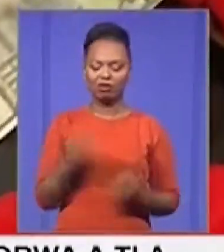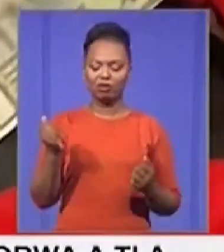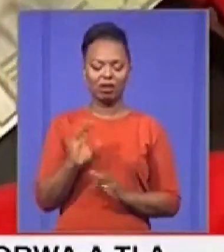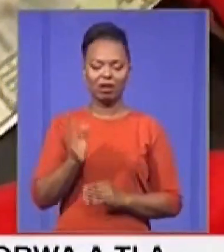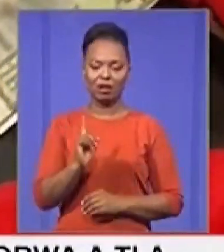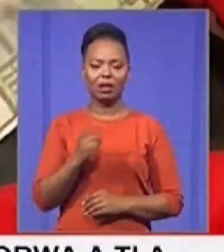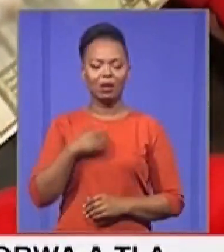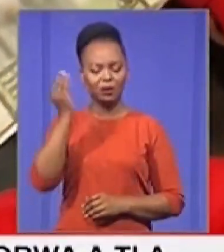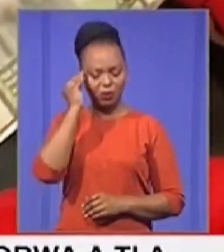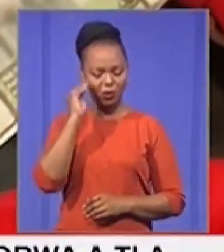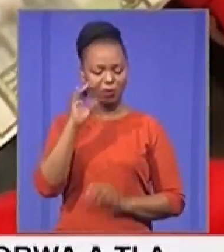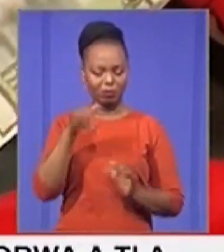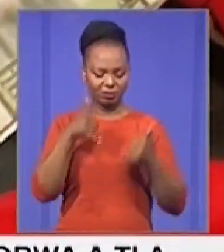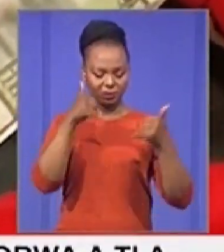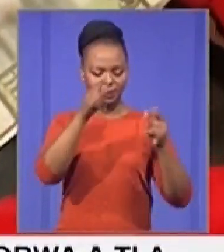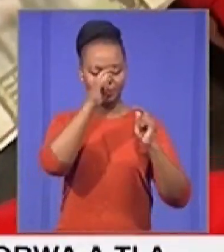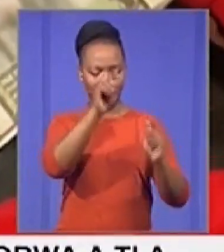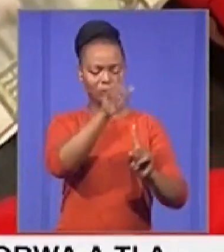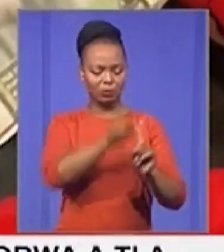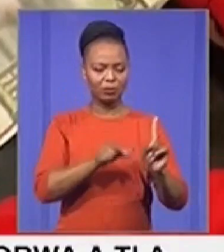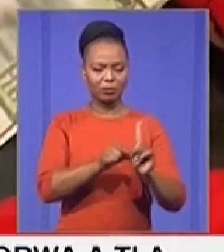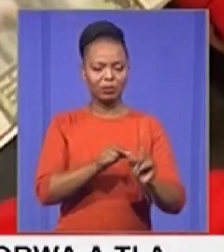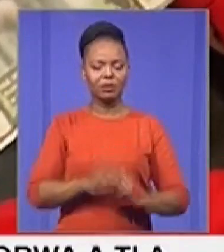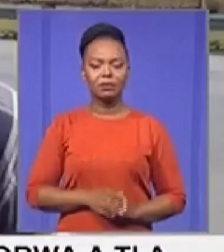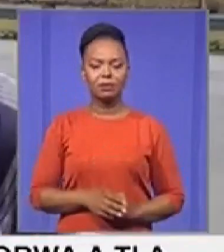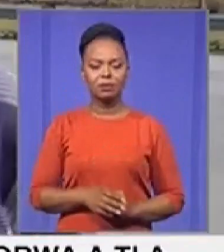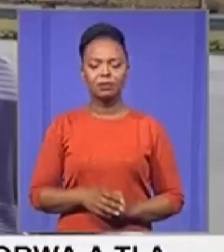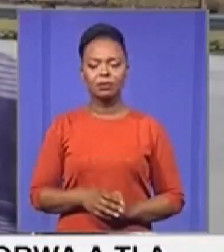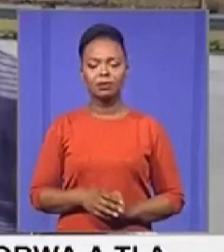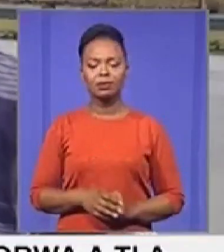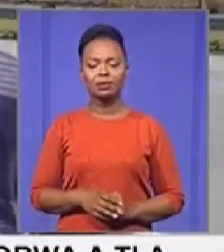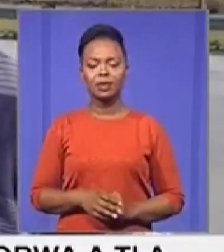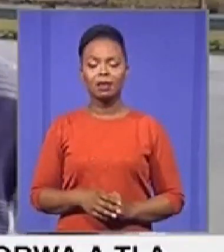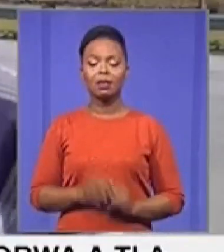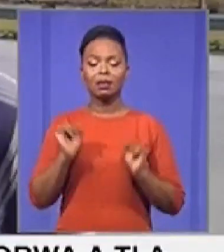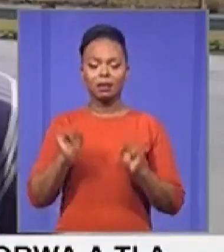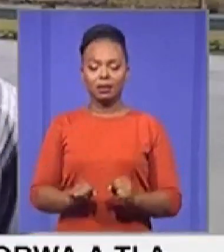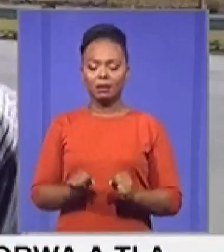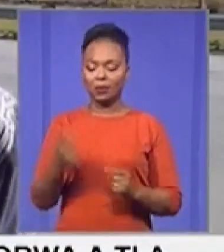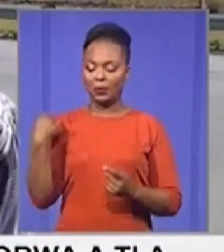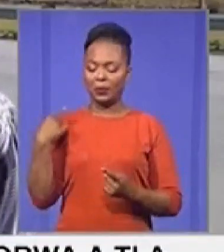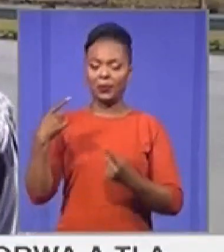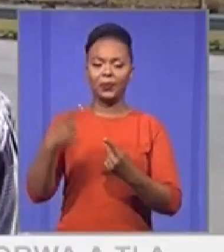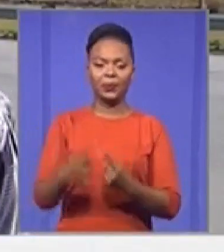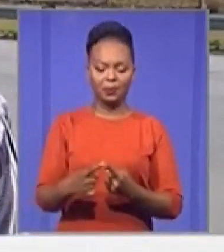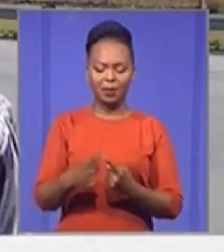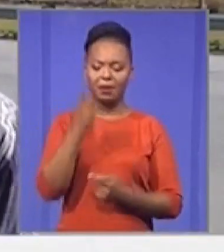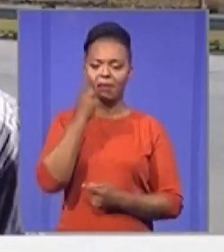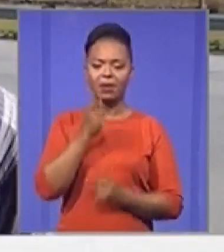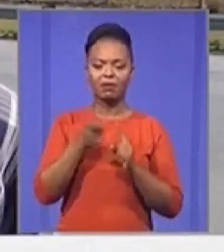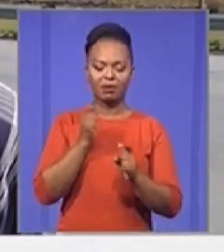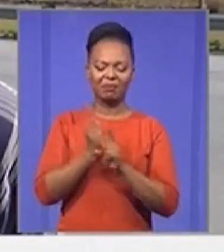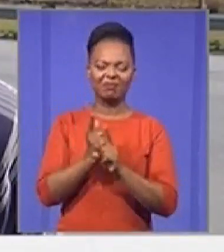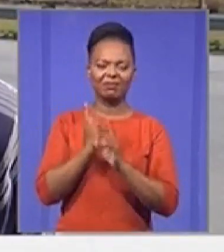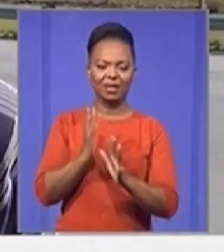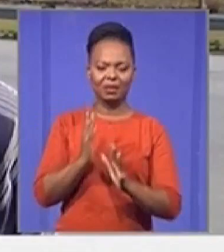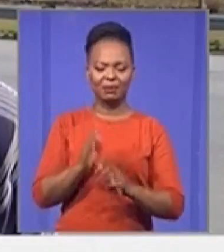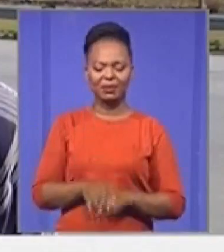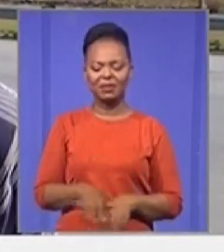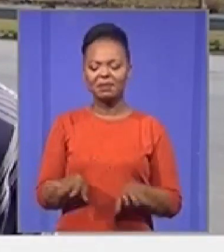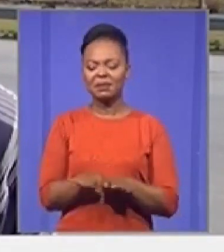tlotla Kolisi. This is history in the making. A young man from the dusty streets